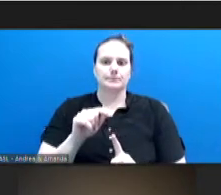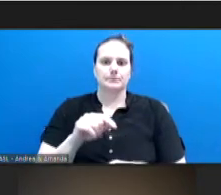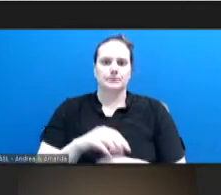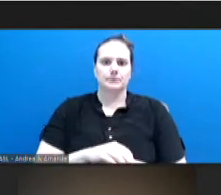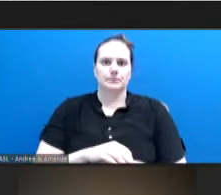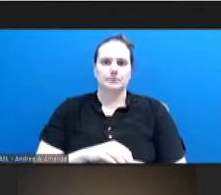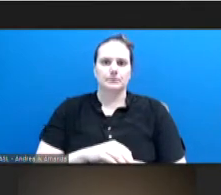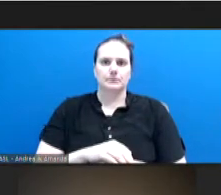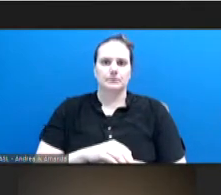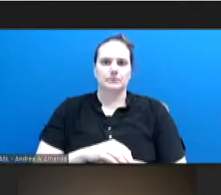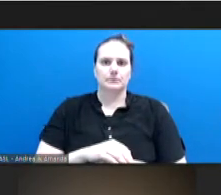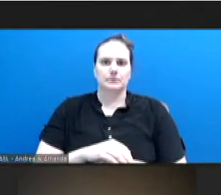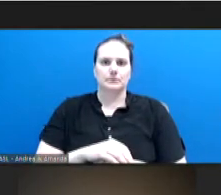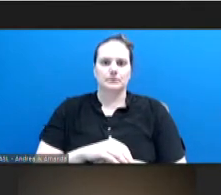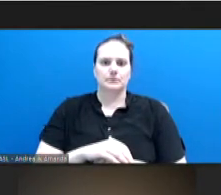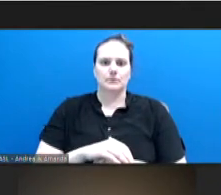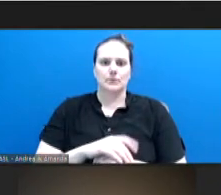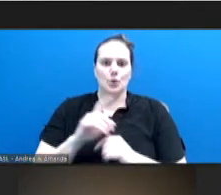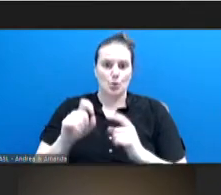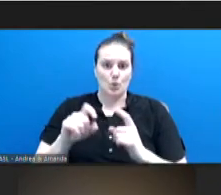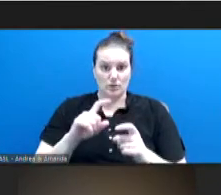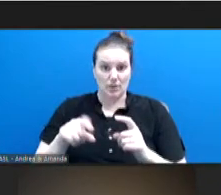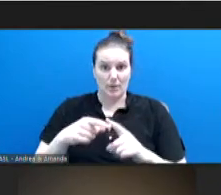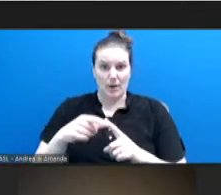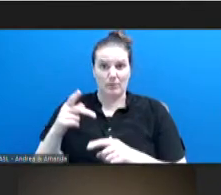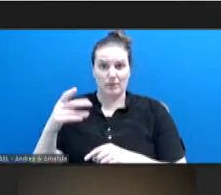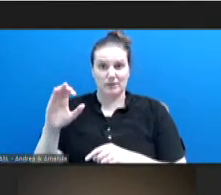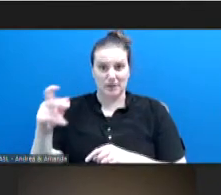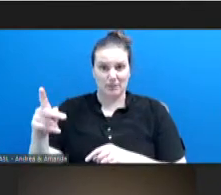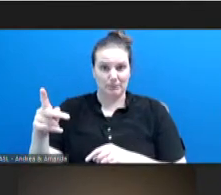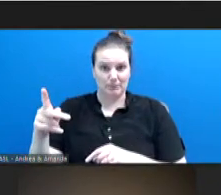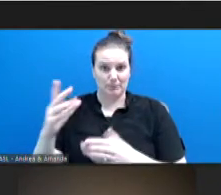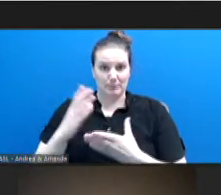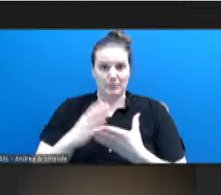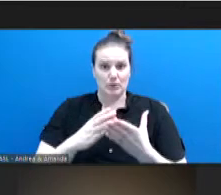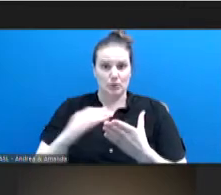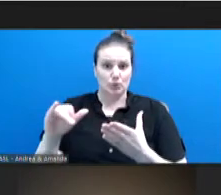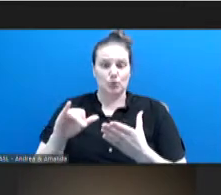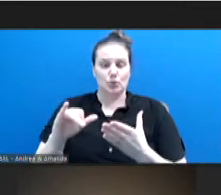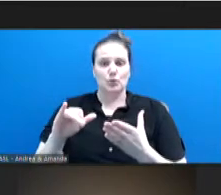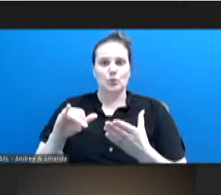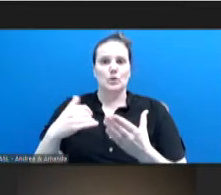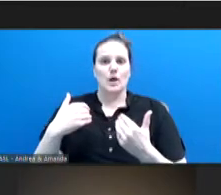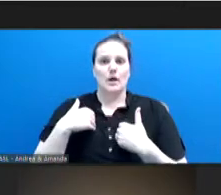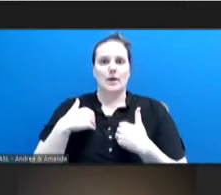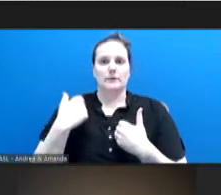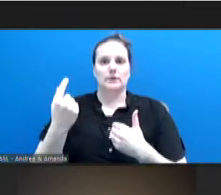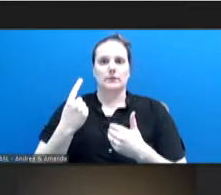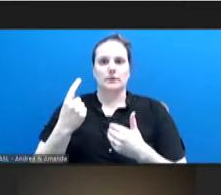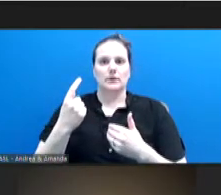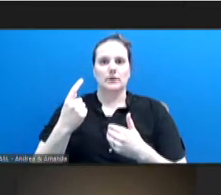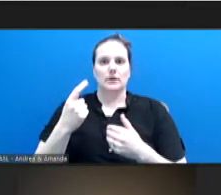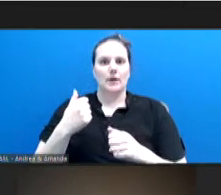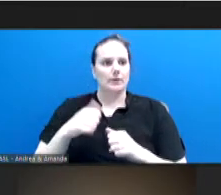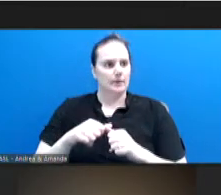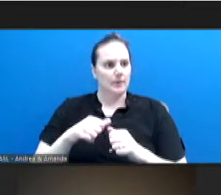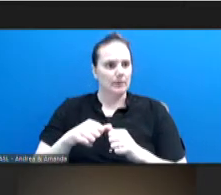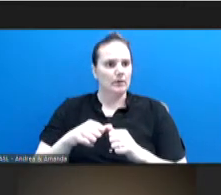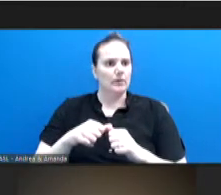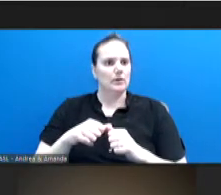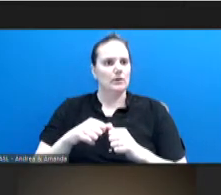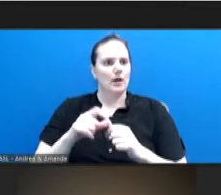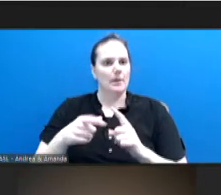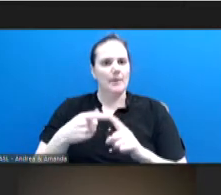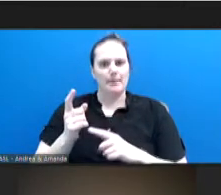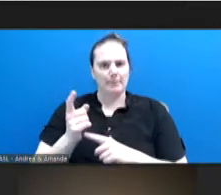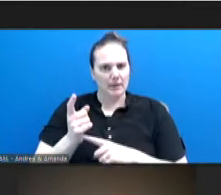I do have questions about the PCCEP piece as well, because there was something that I recall about